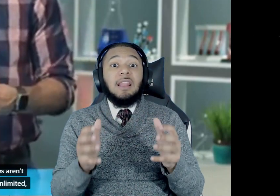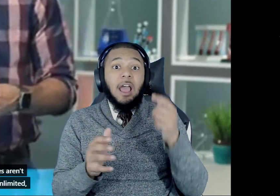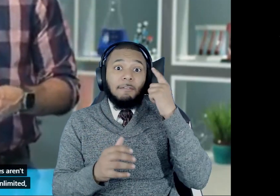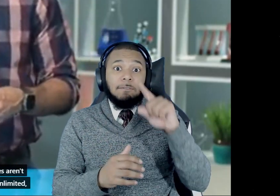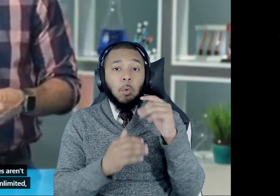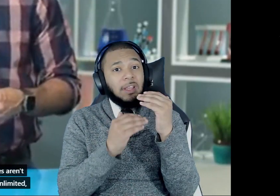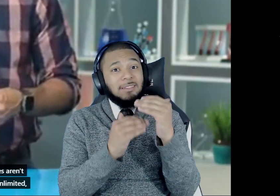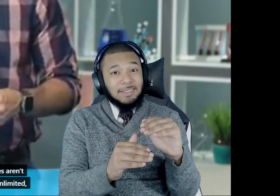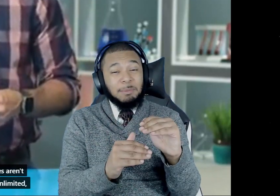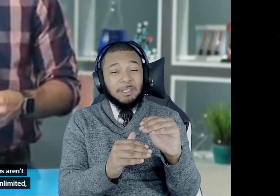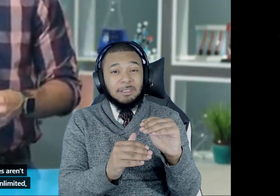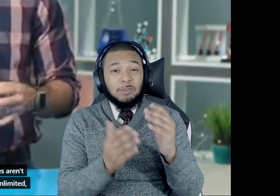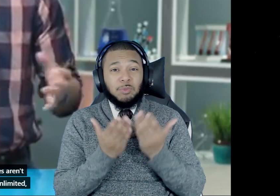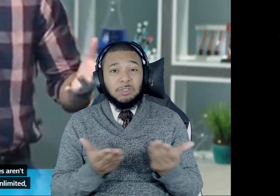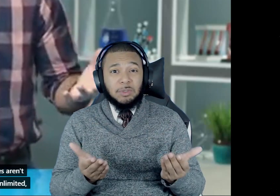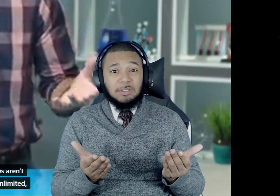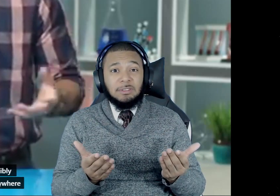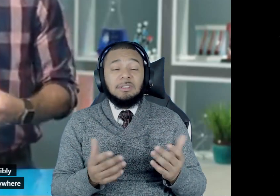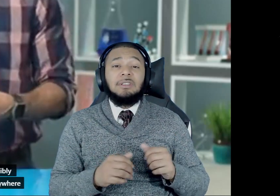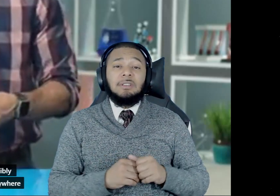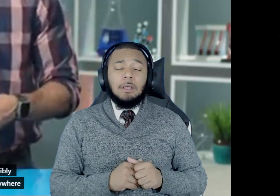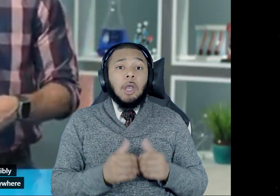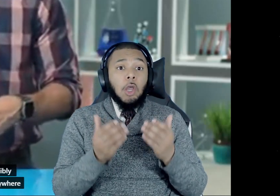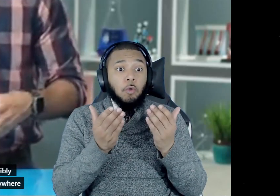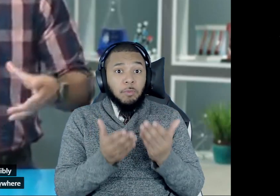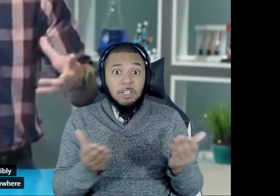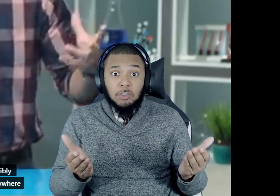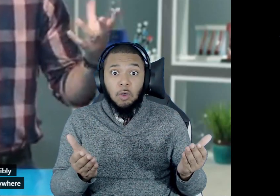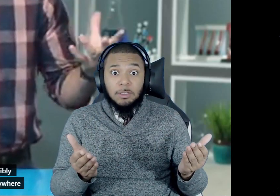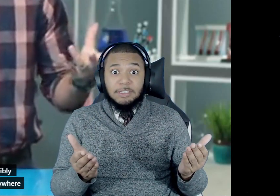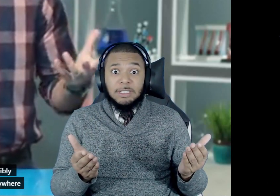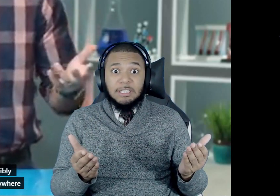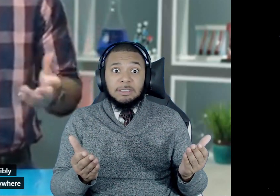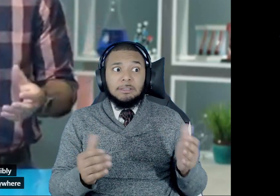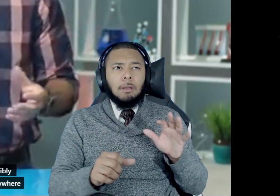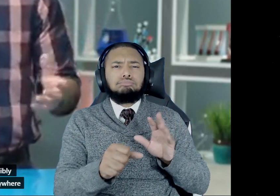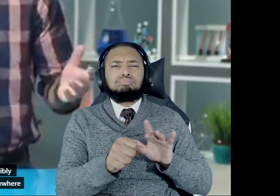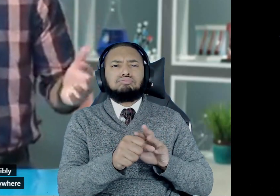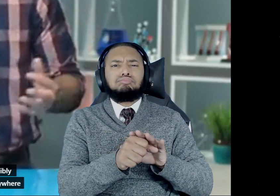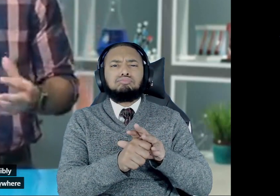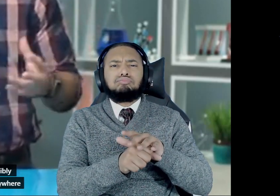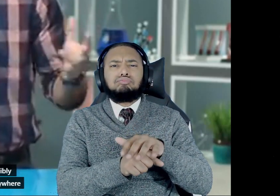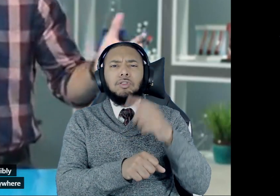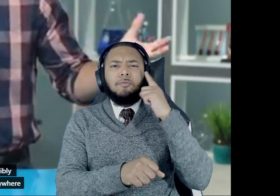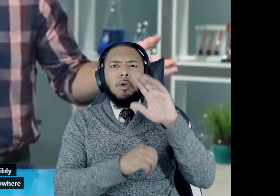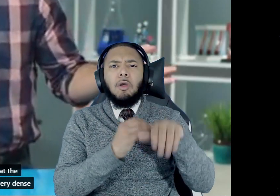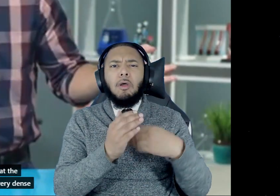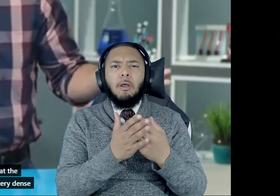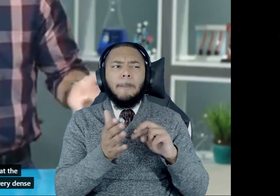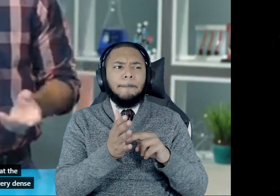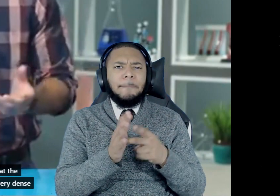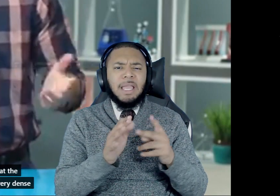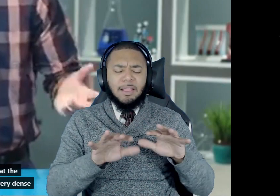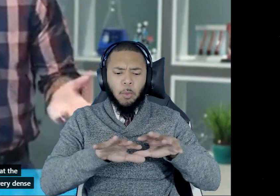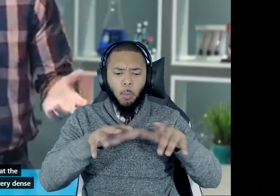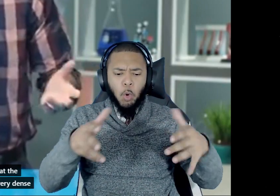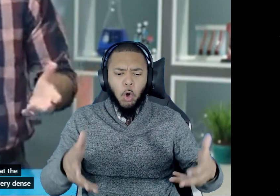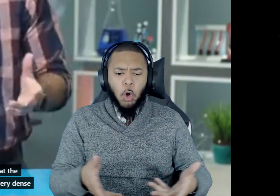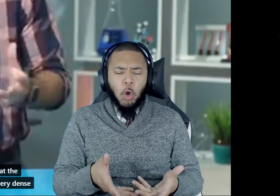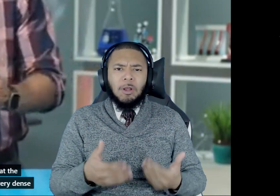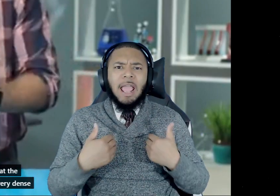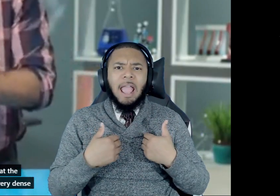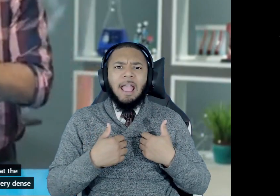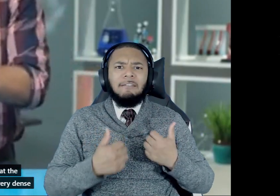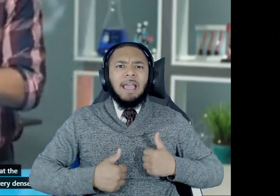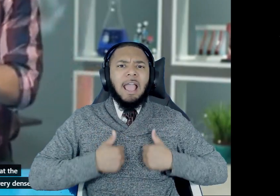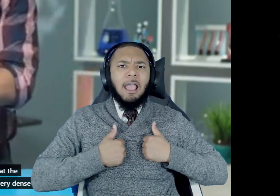aren't unlimited. Okay, if they were unlimited, then we would have, incredibly large populations living everywhere in the world. When we look at the world, we